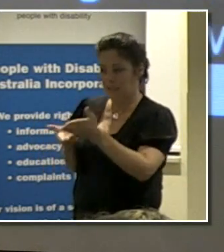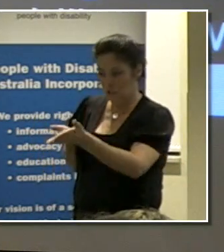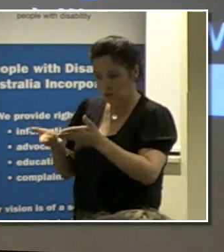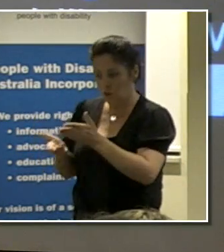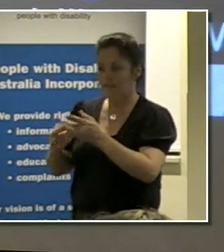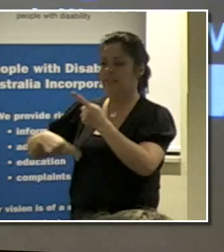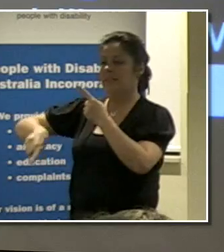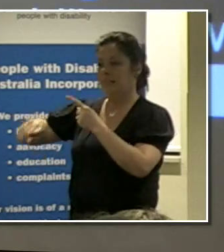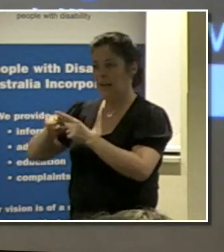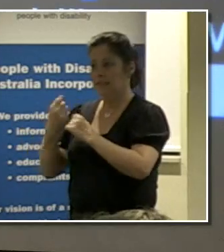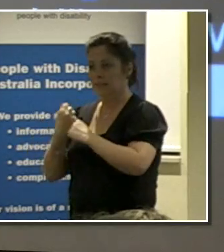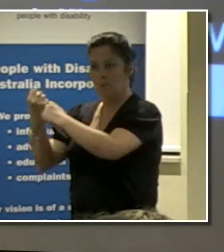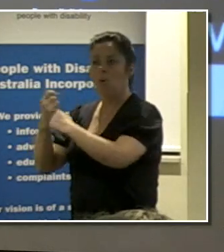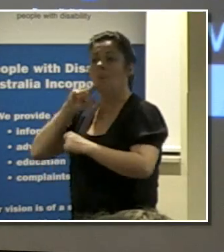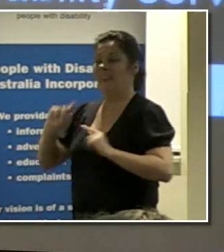in first.